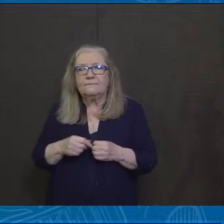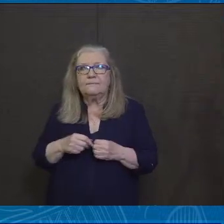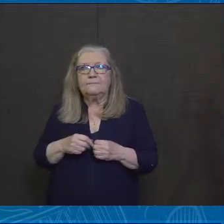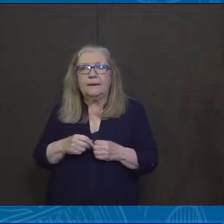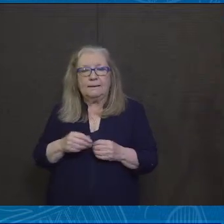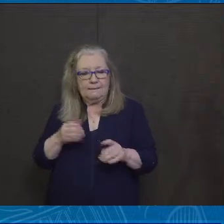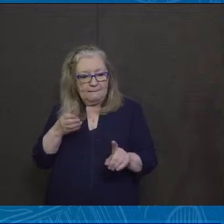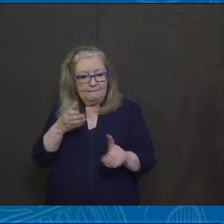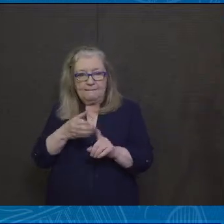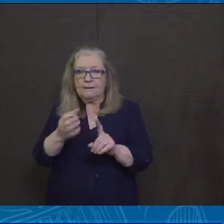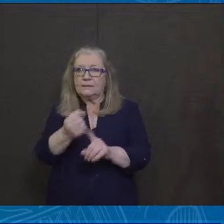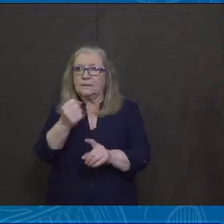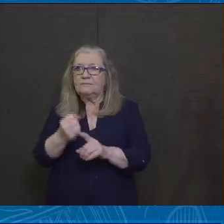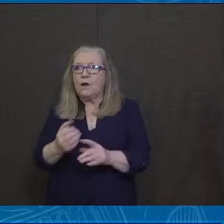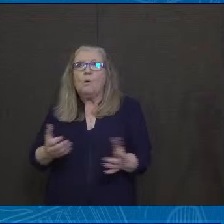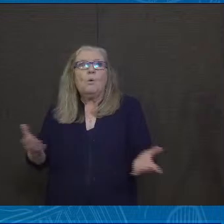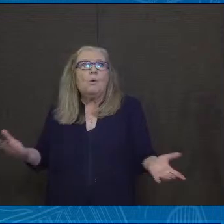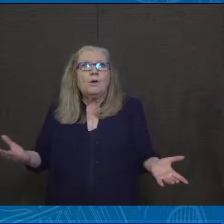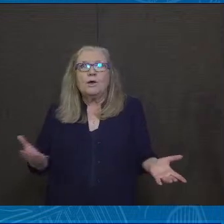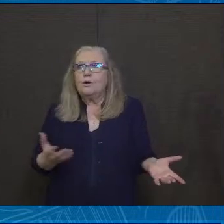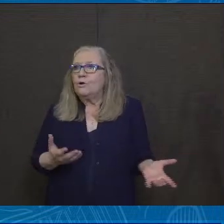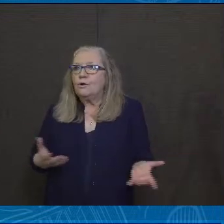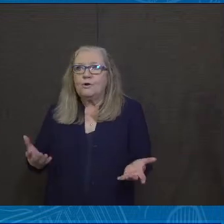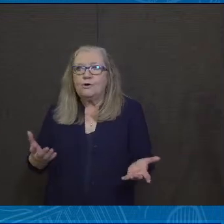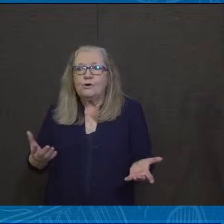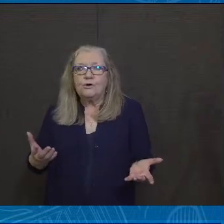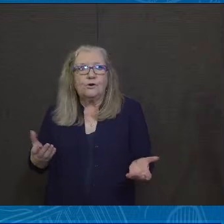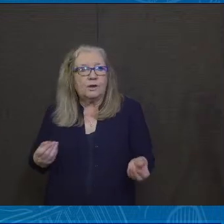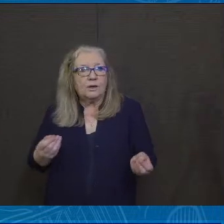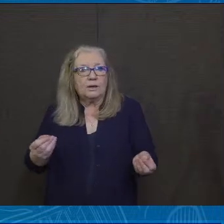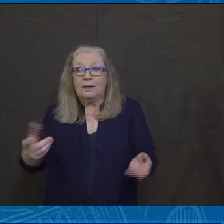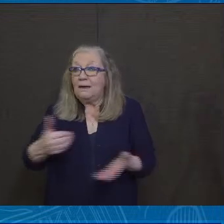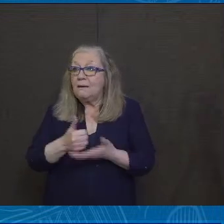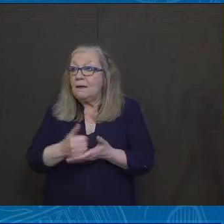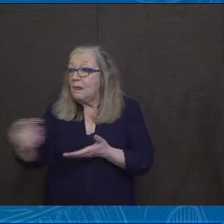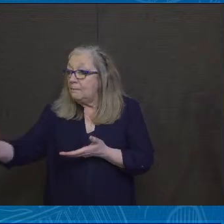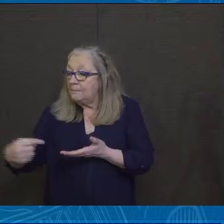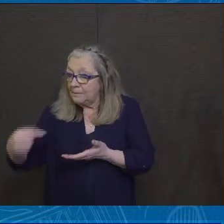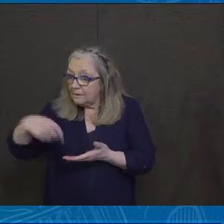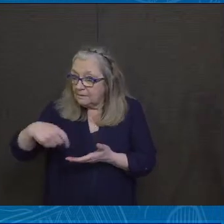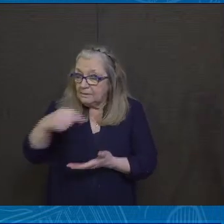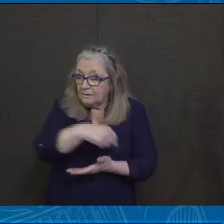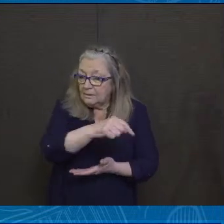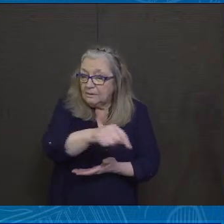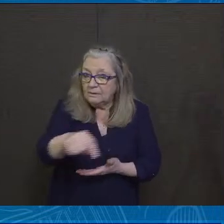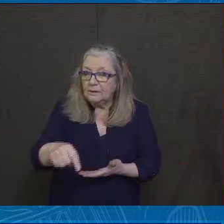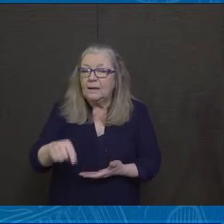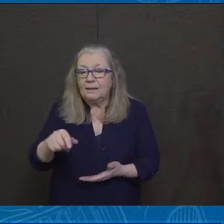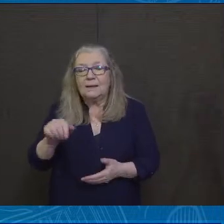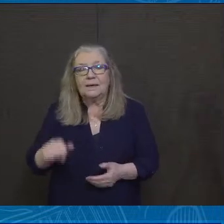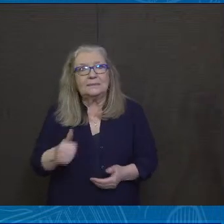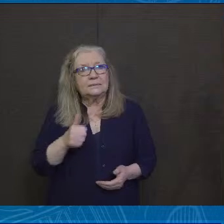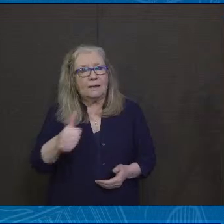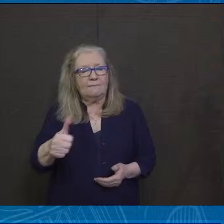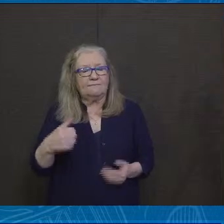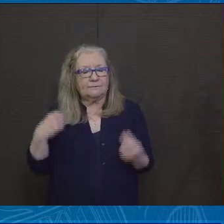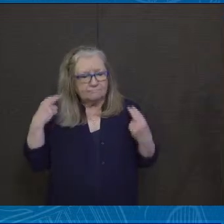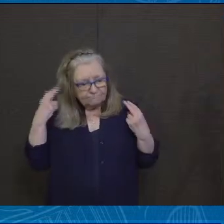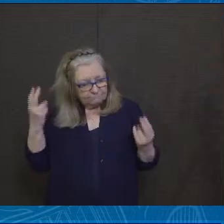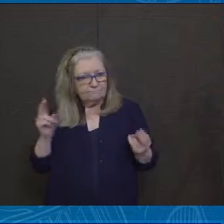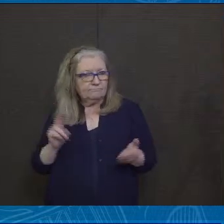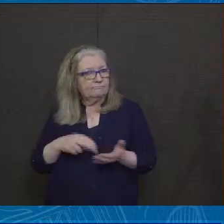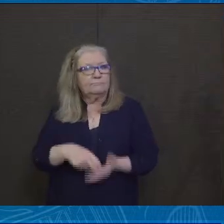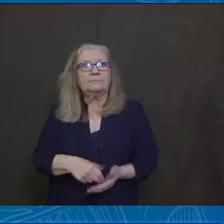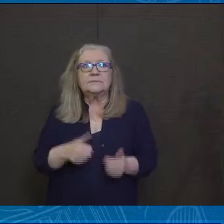identify where those help can be accessed and how they can stand up for themselves during those times.